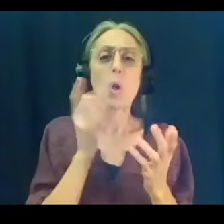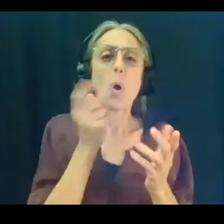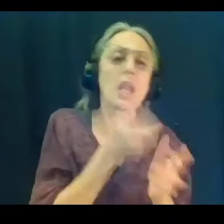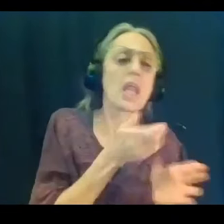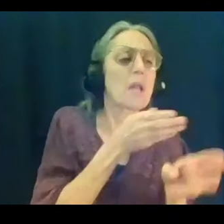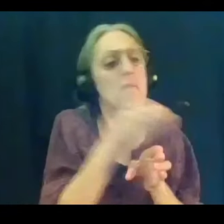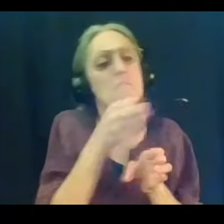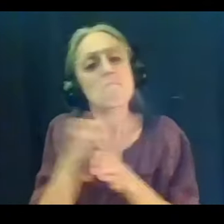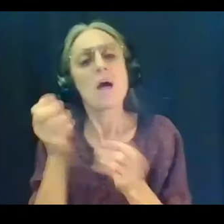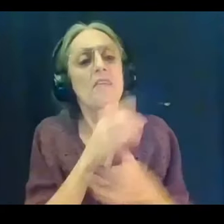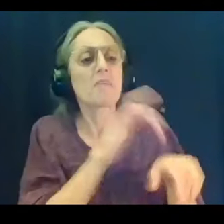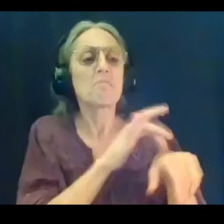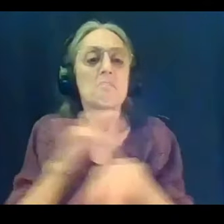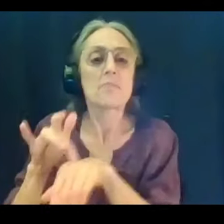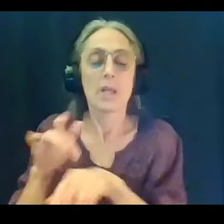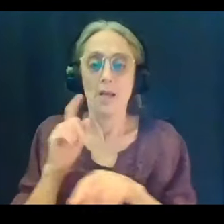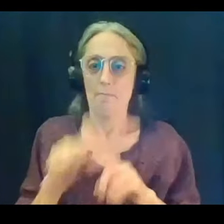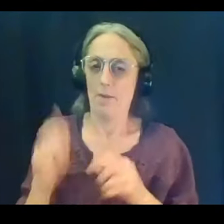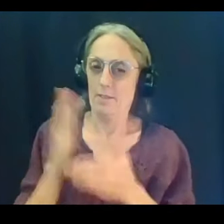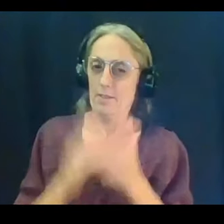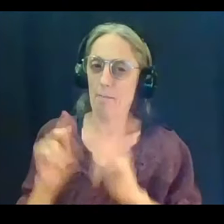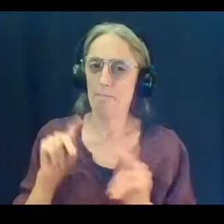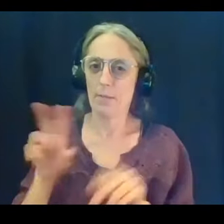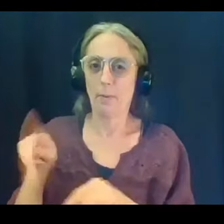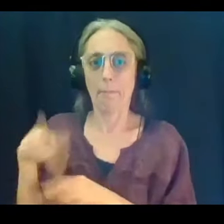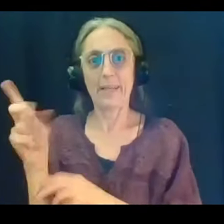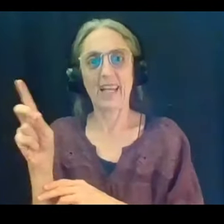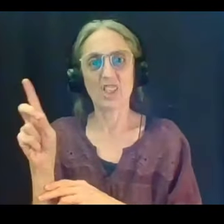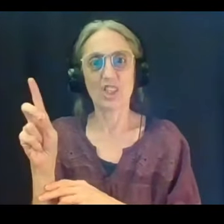have a PhD in everything. And it's literally not.